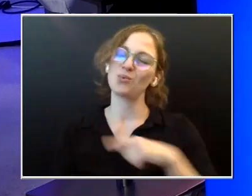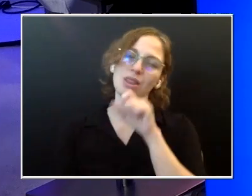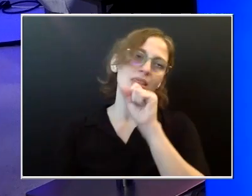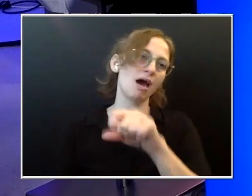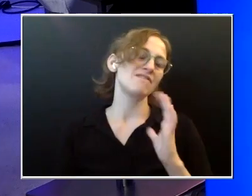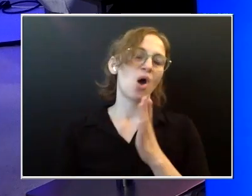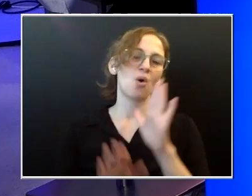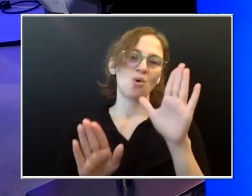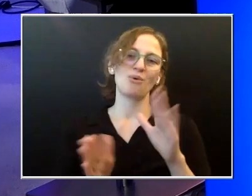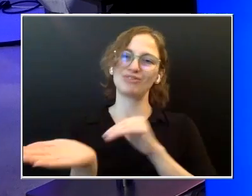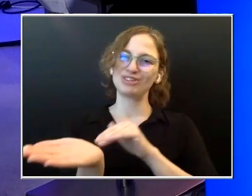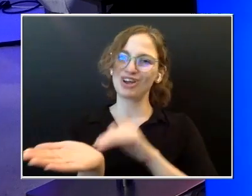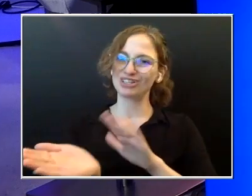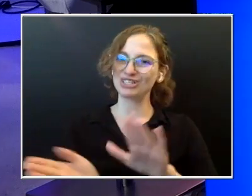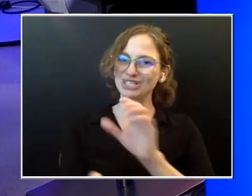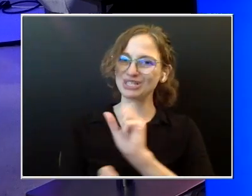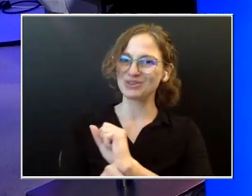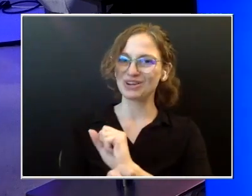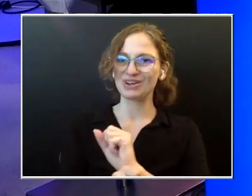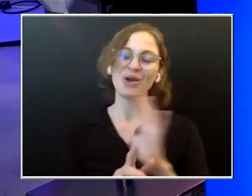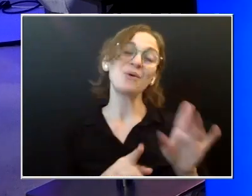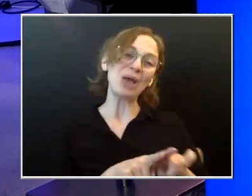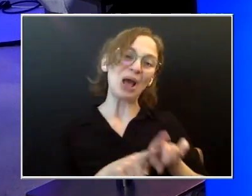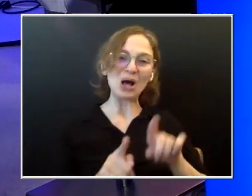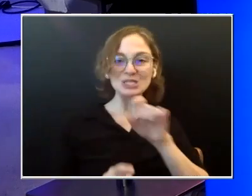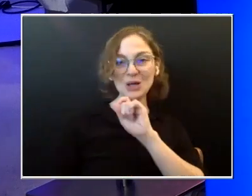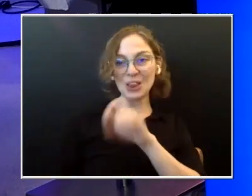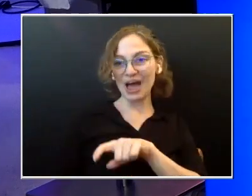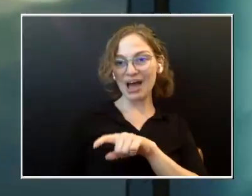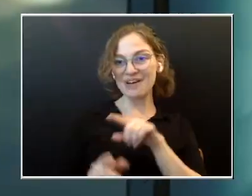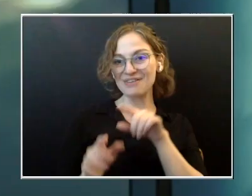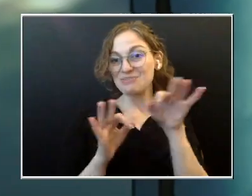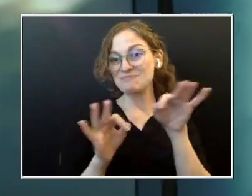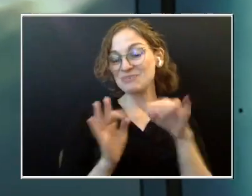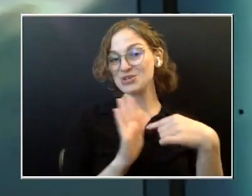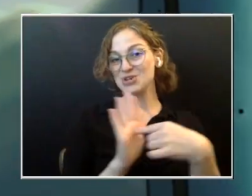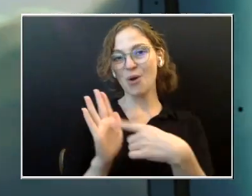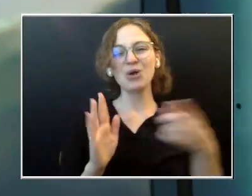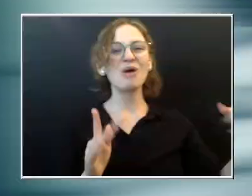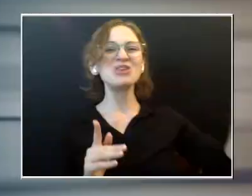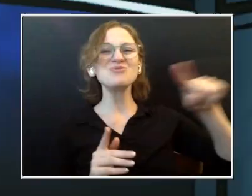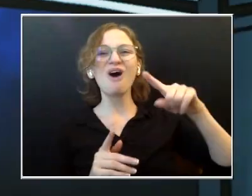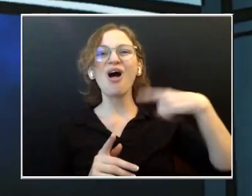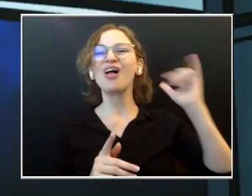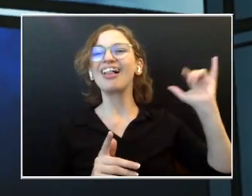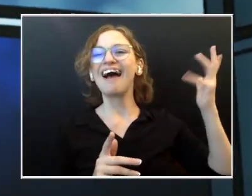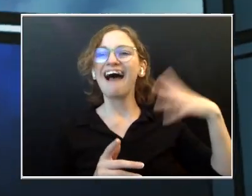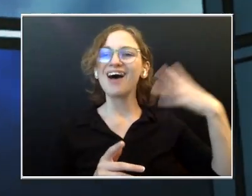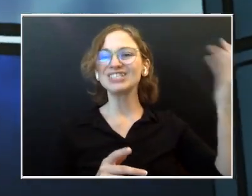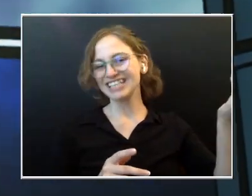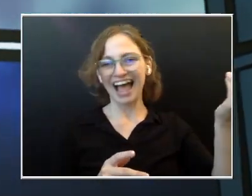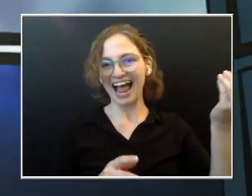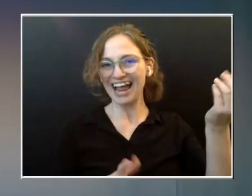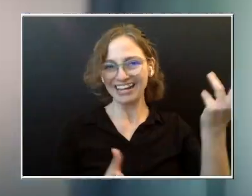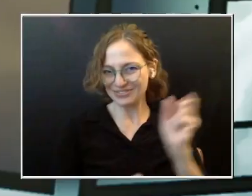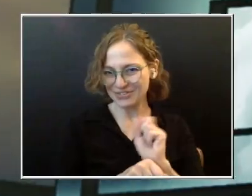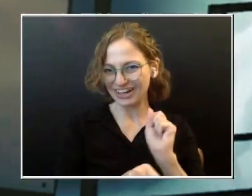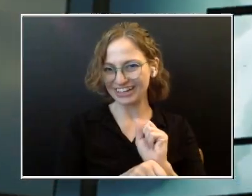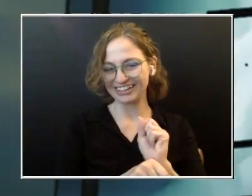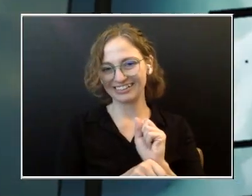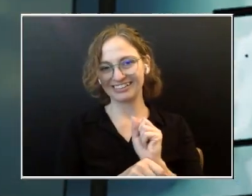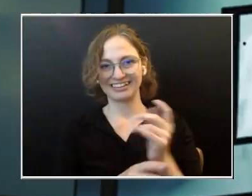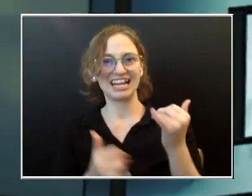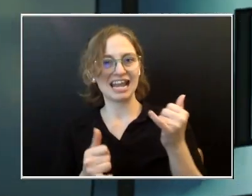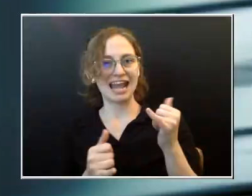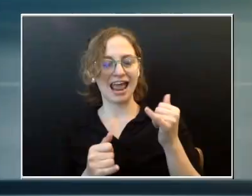what you guys are like, you gals are like, outside these walls. Now for a secret look into the guardians of healthcare